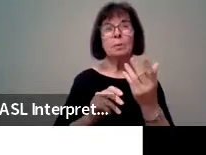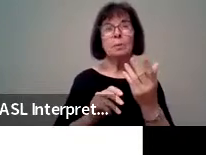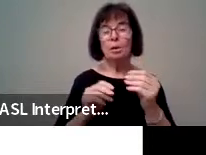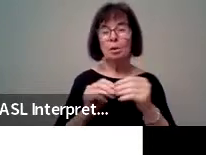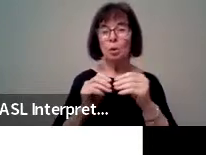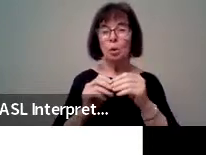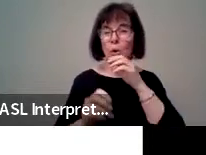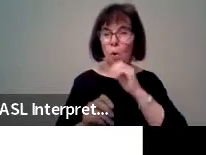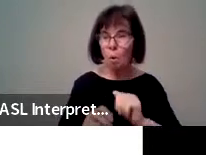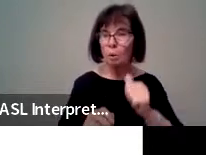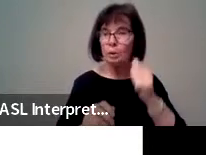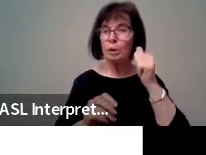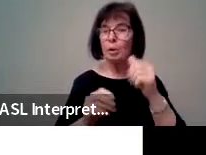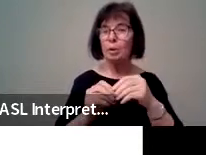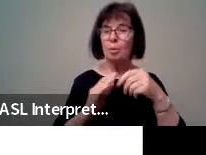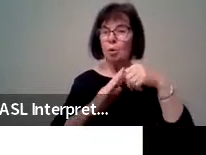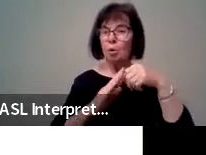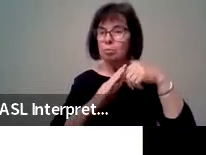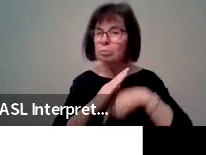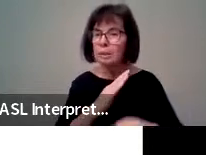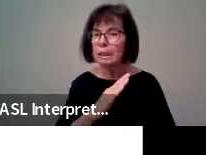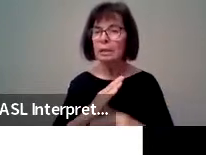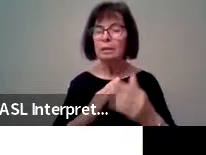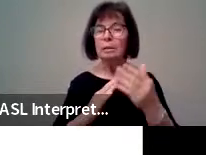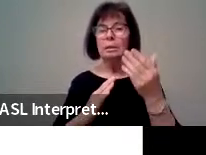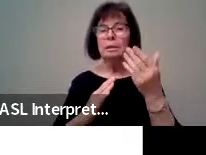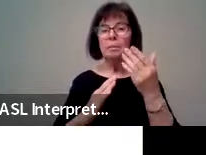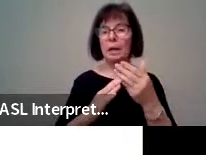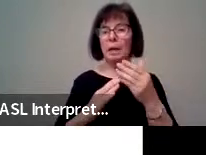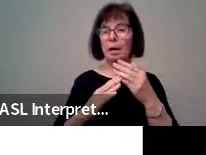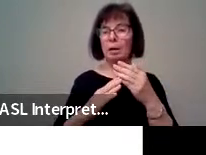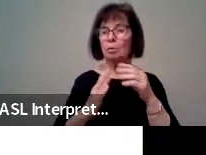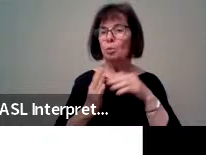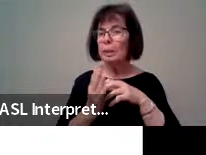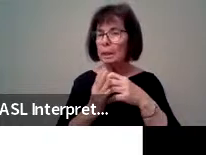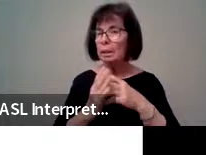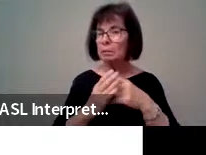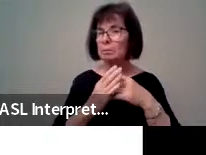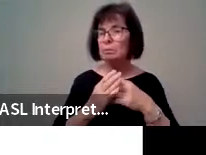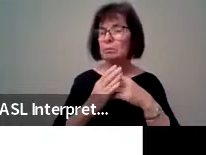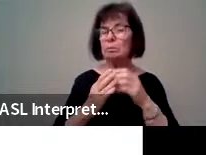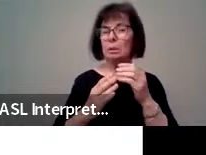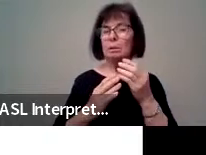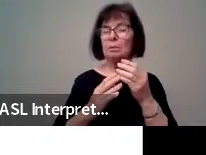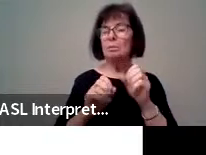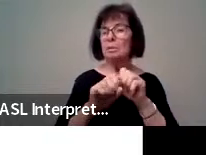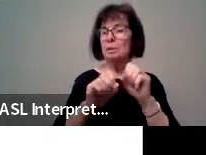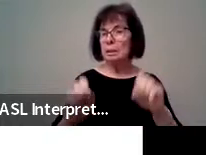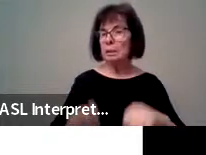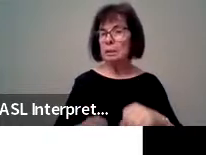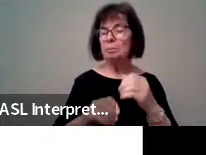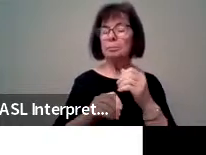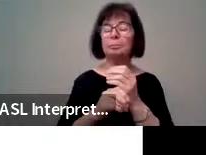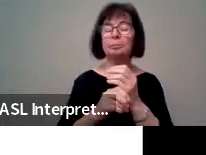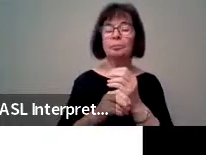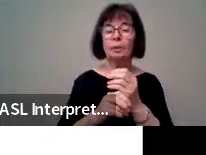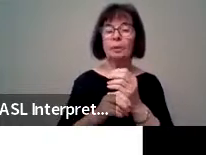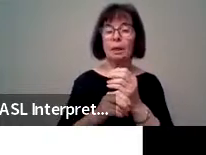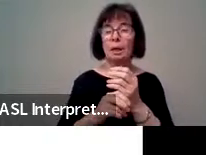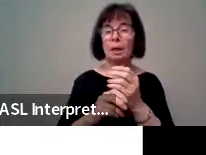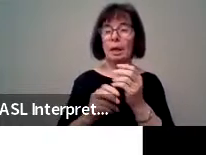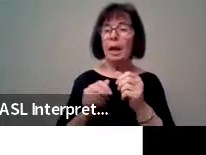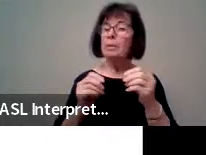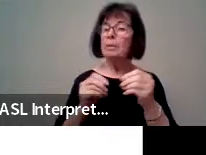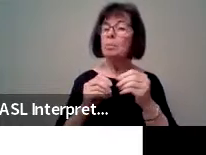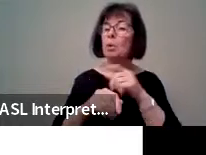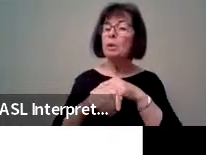their underlying immune compromising condition is, and the further they are out from their booster shot or